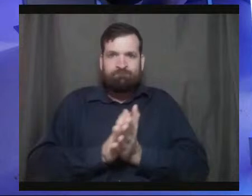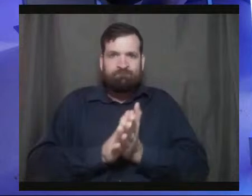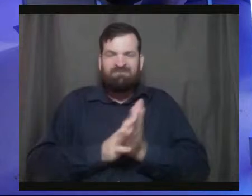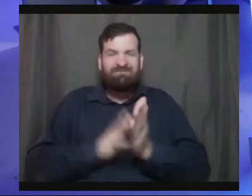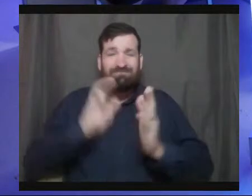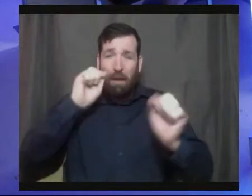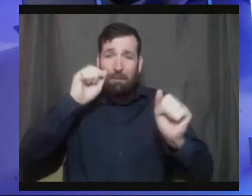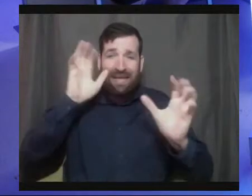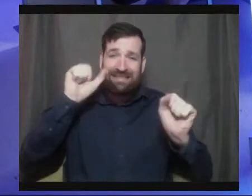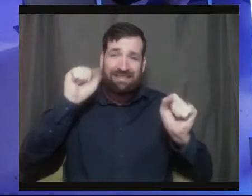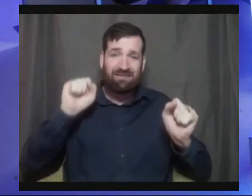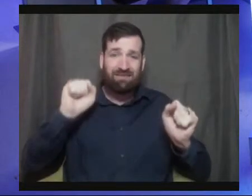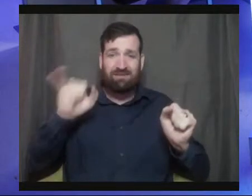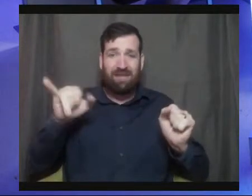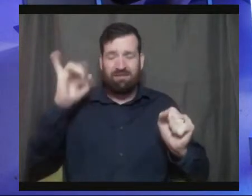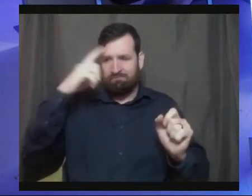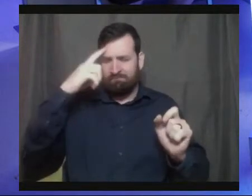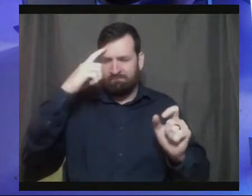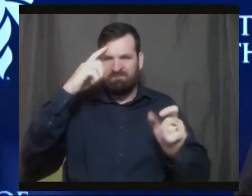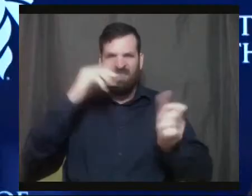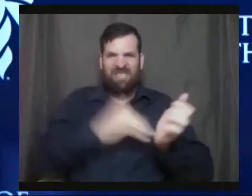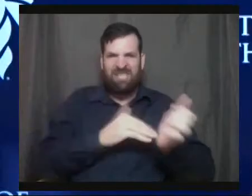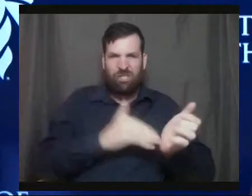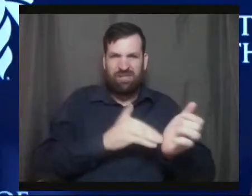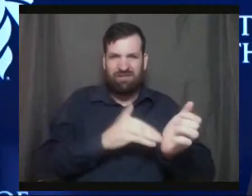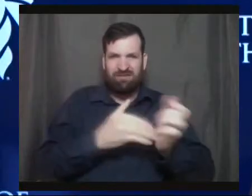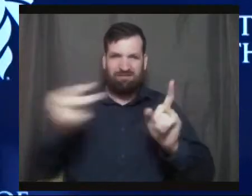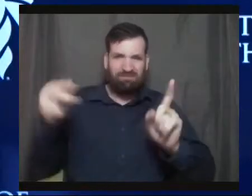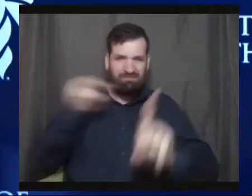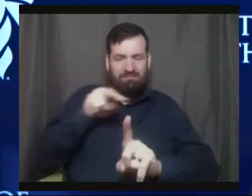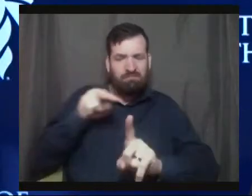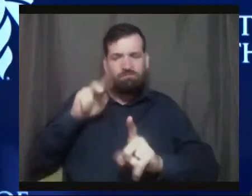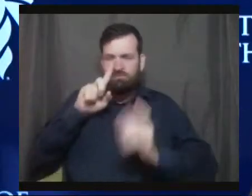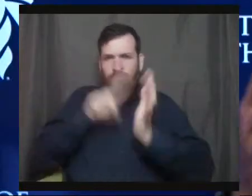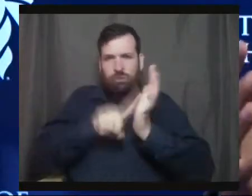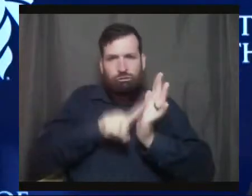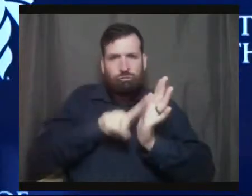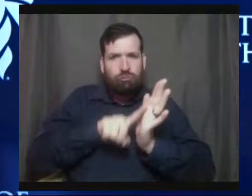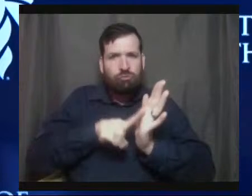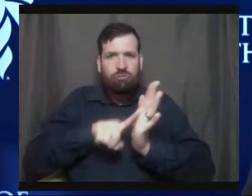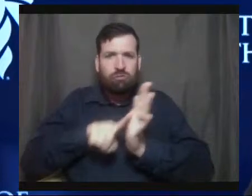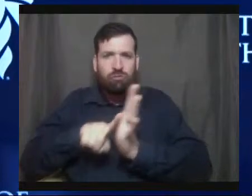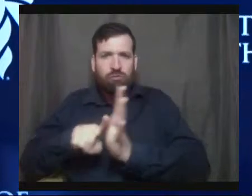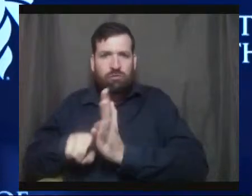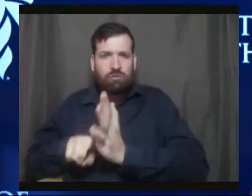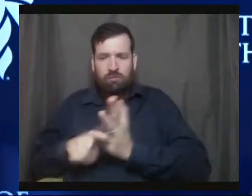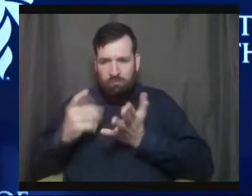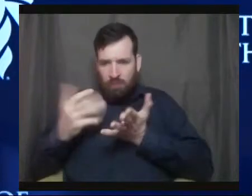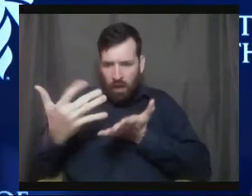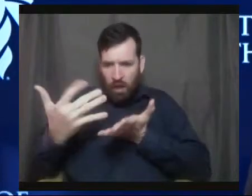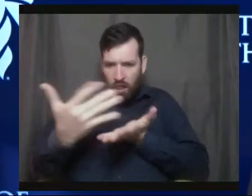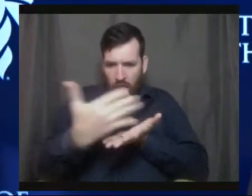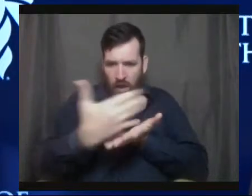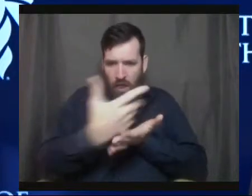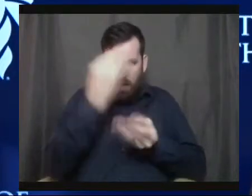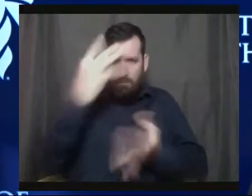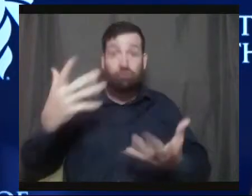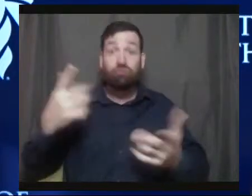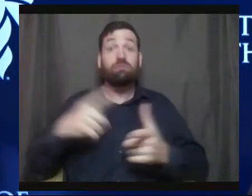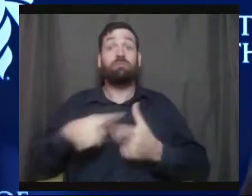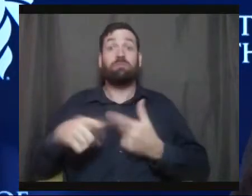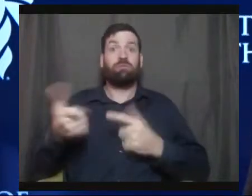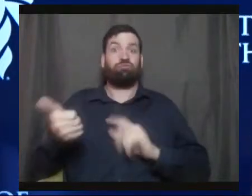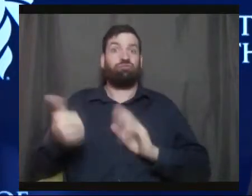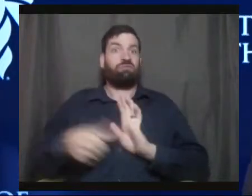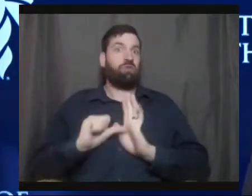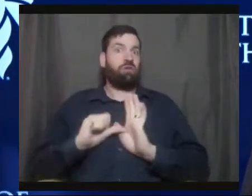had that mentality of a physician where she was just researching everything and collecting everything together. Actually, she impressed me the